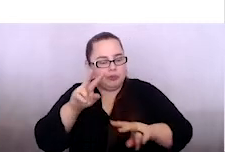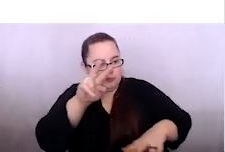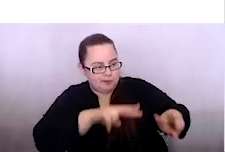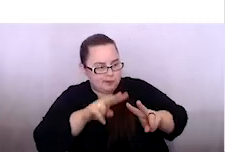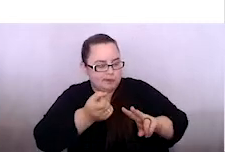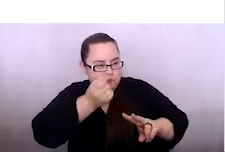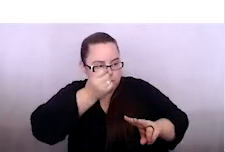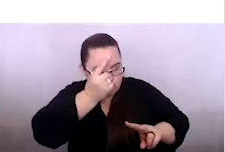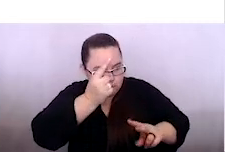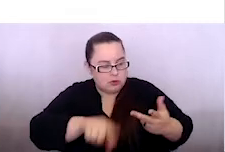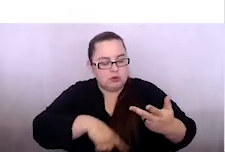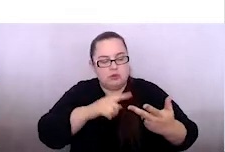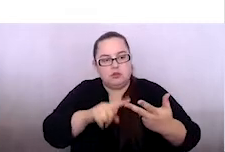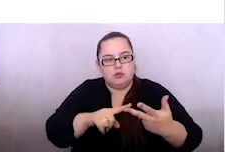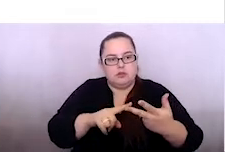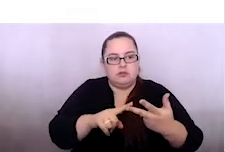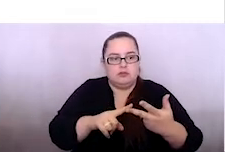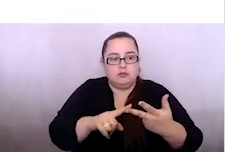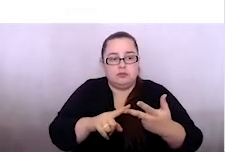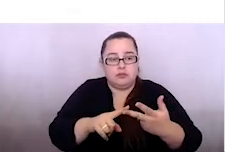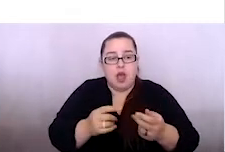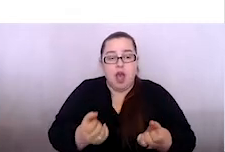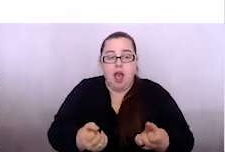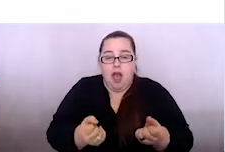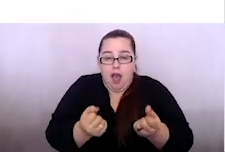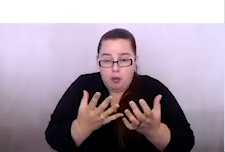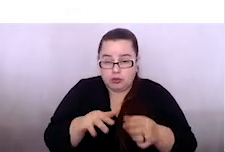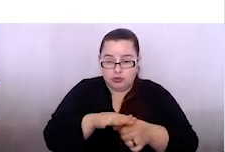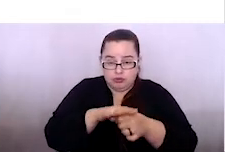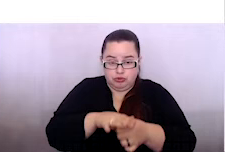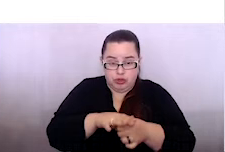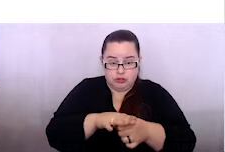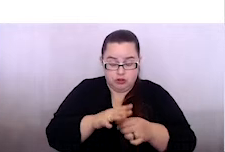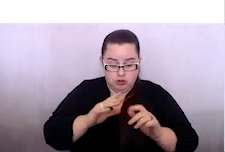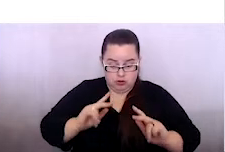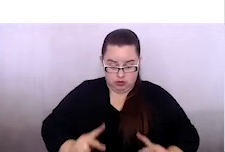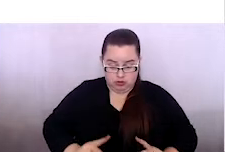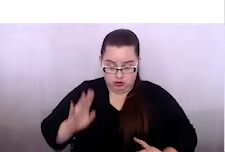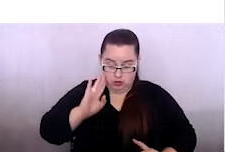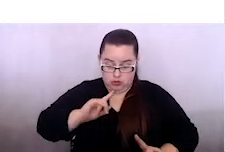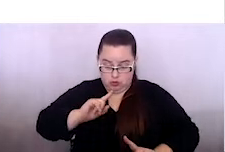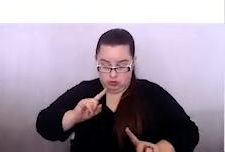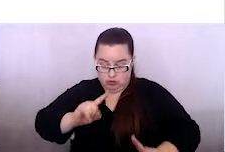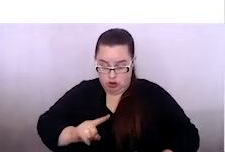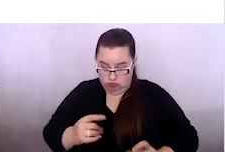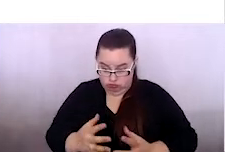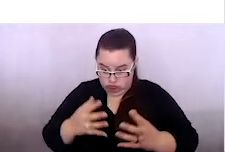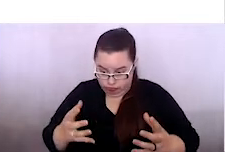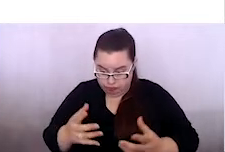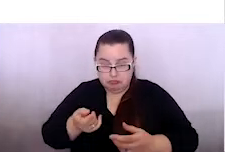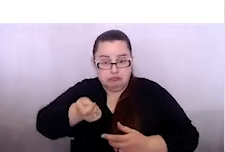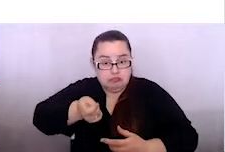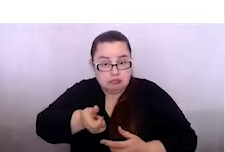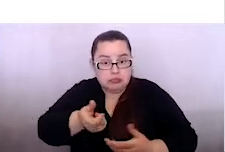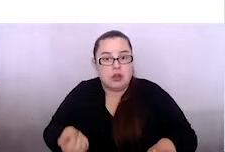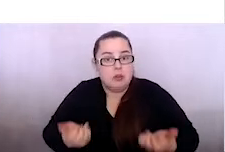understood, and the extent of the physiological stress response produced, and then the coping mechanisms available to